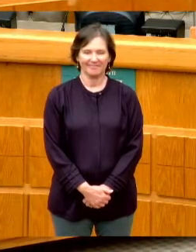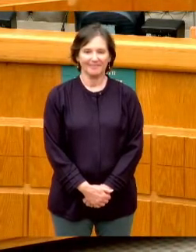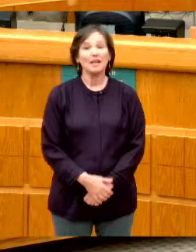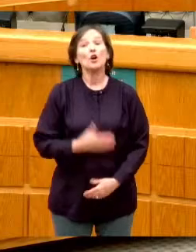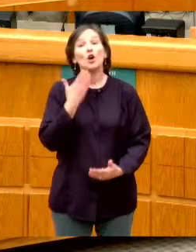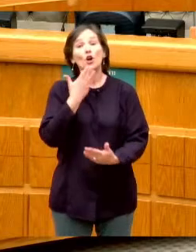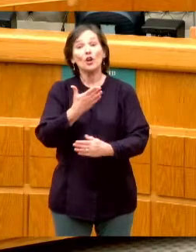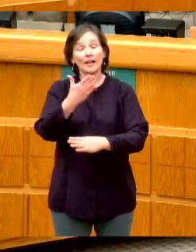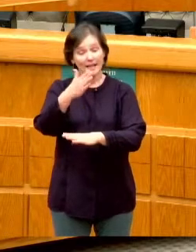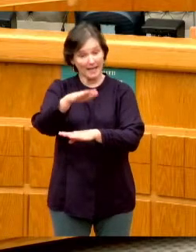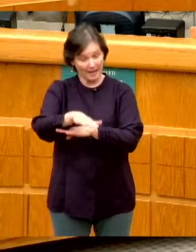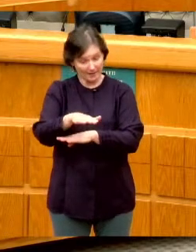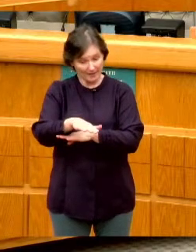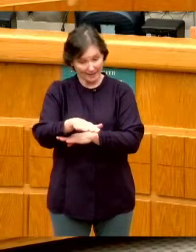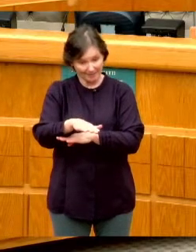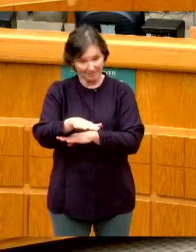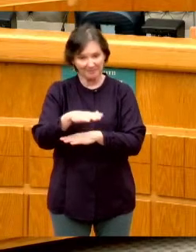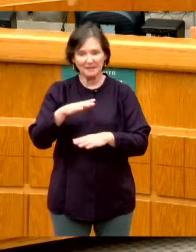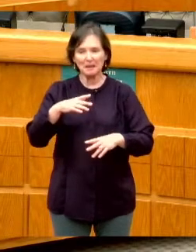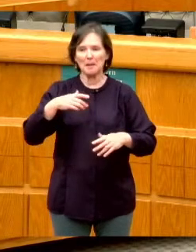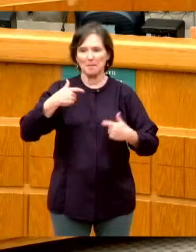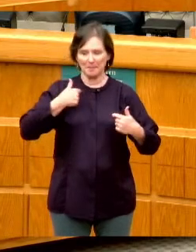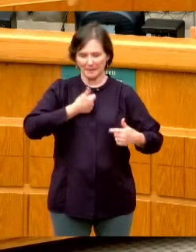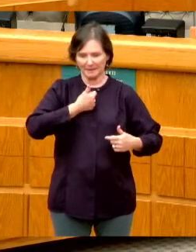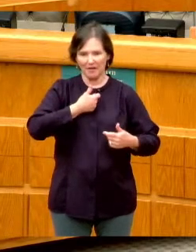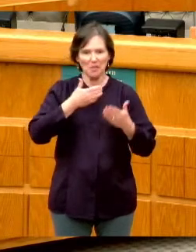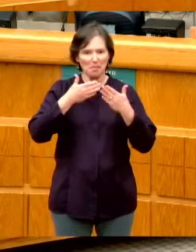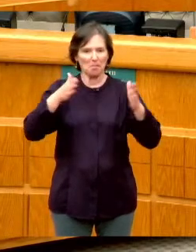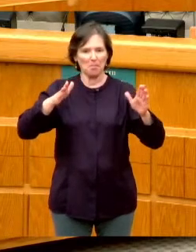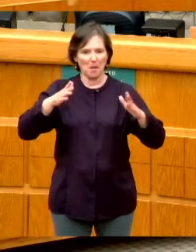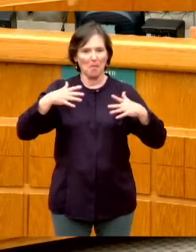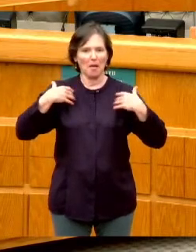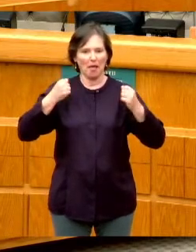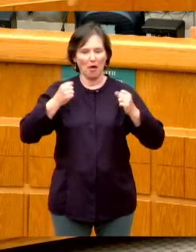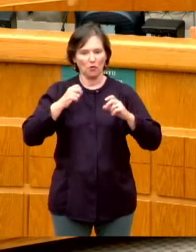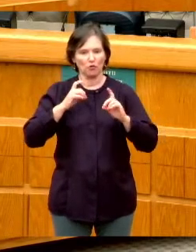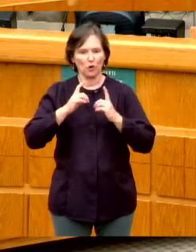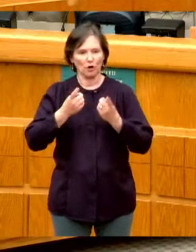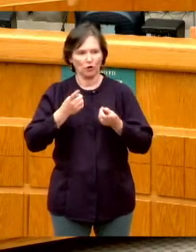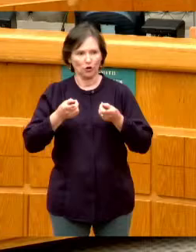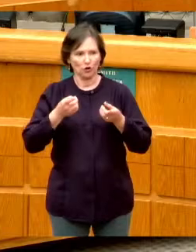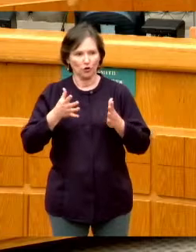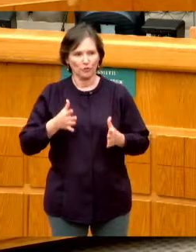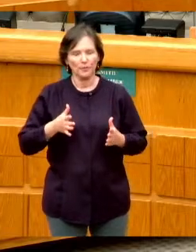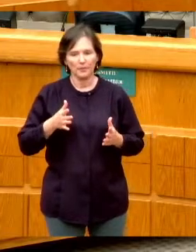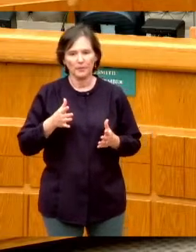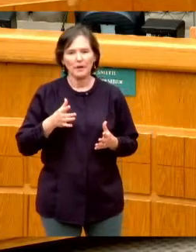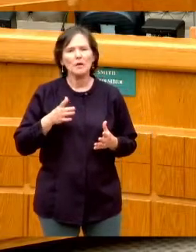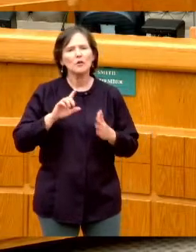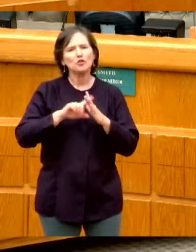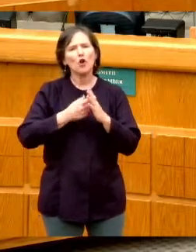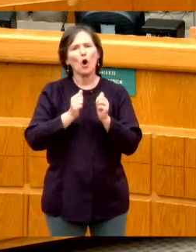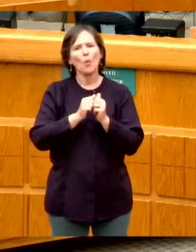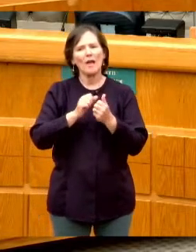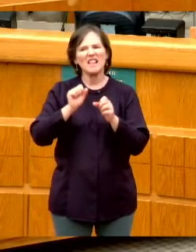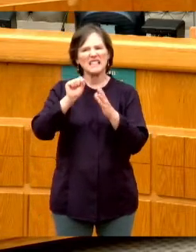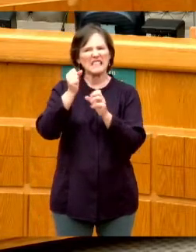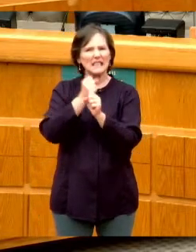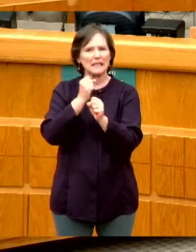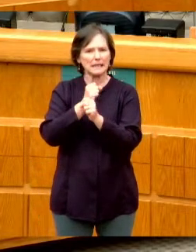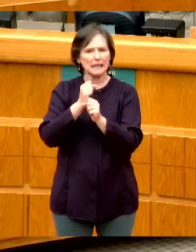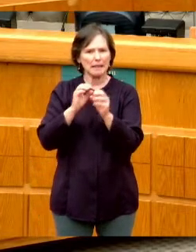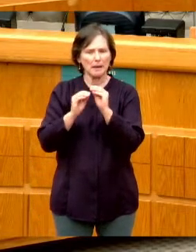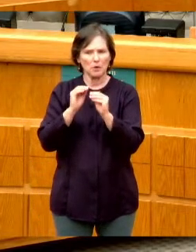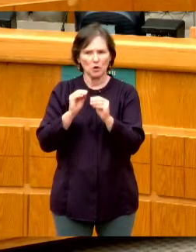Good evening, Annette Rodriguez, Public Health Director. So I'm going to go ahead and start with the COVID-19 statistics. And so we have the